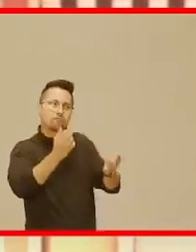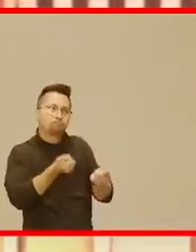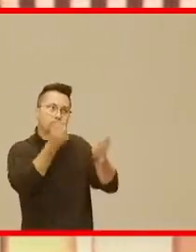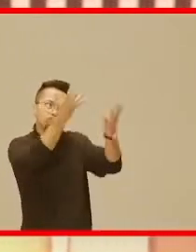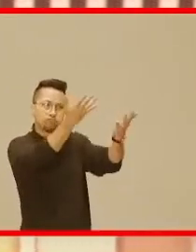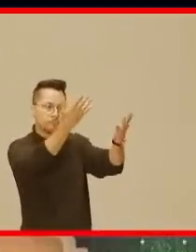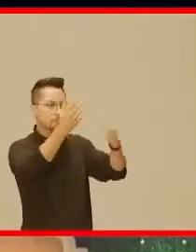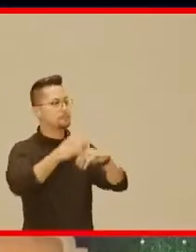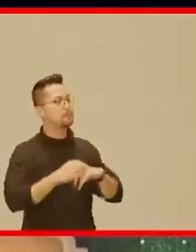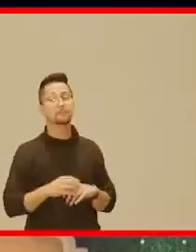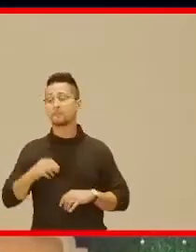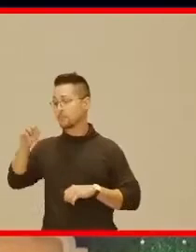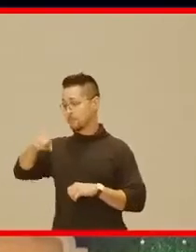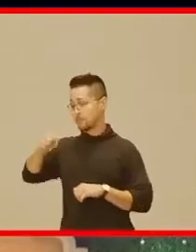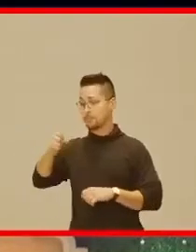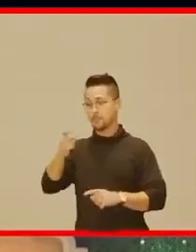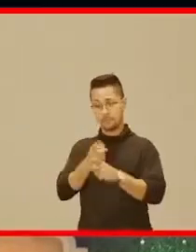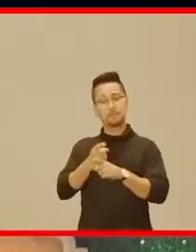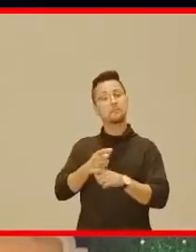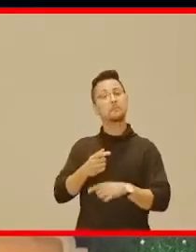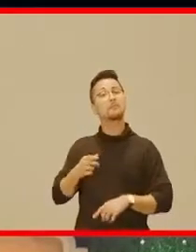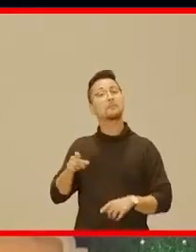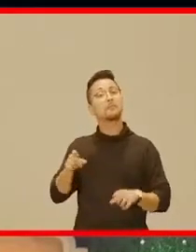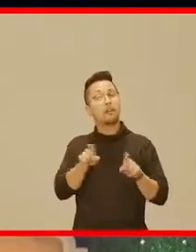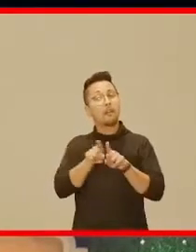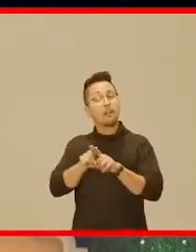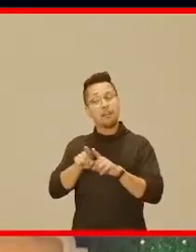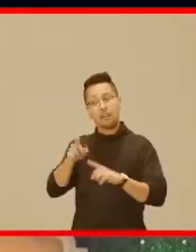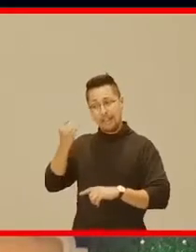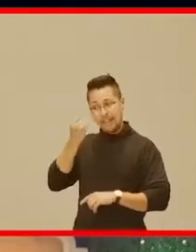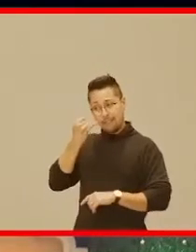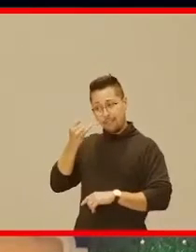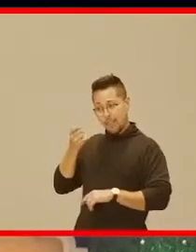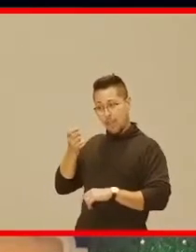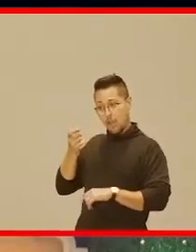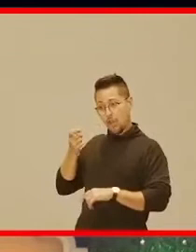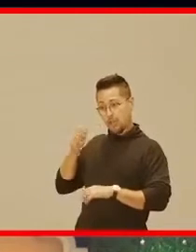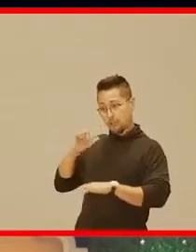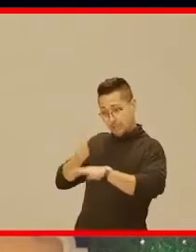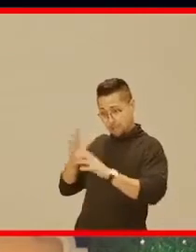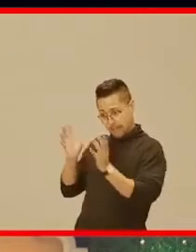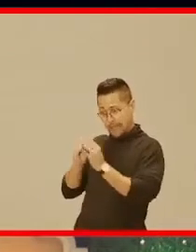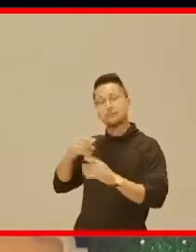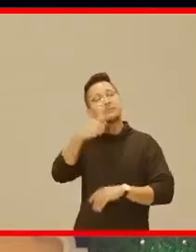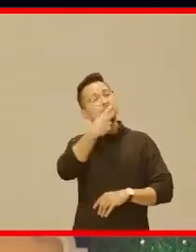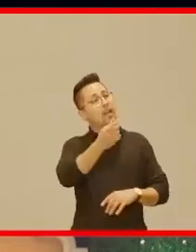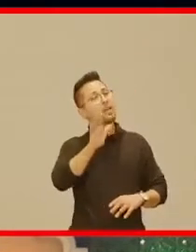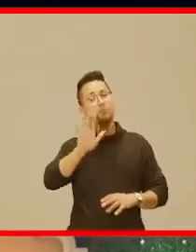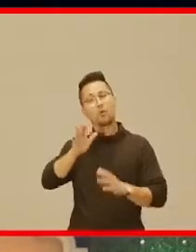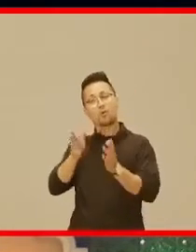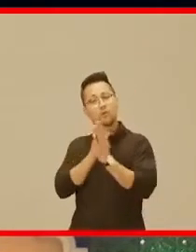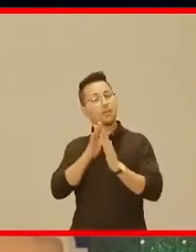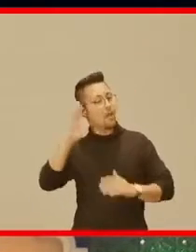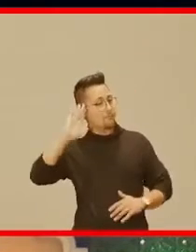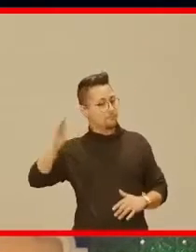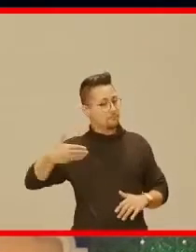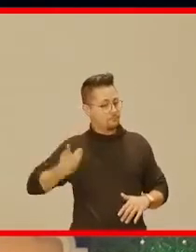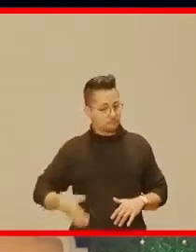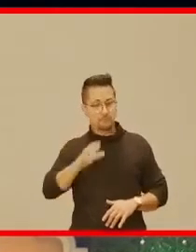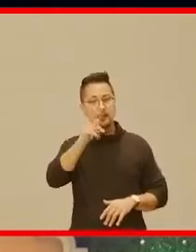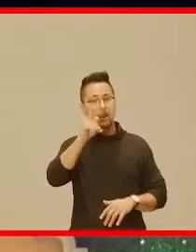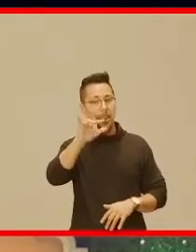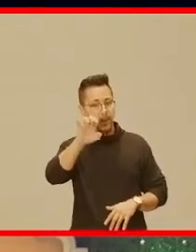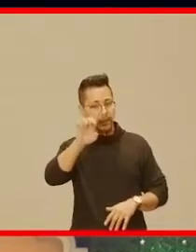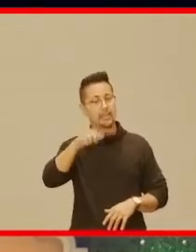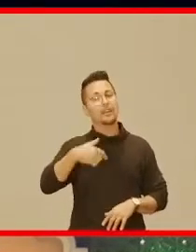and when you schedule the meeting or when you ask to, tell them what you're requesting it. So my name is Katie Smith, I'm your constituent. I